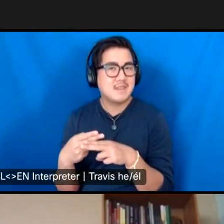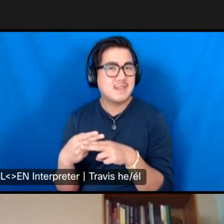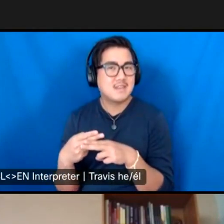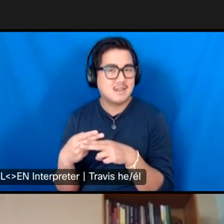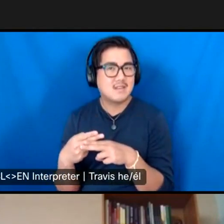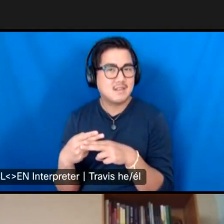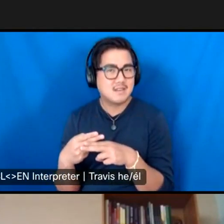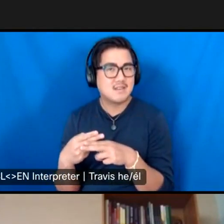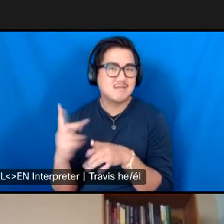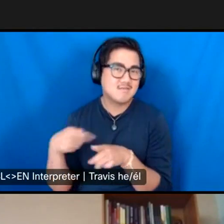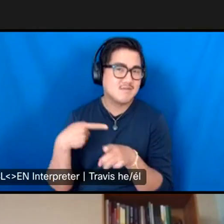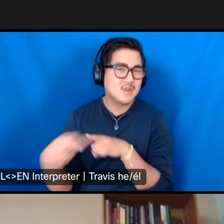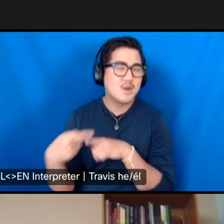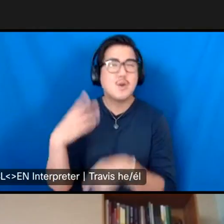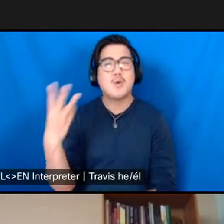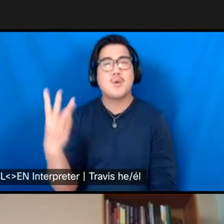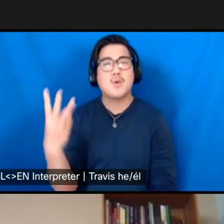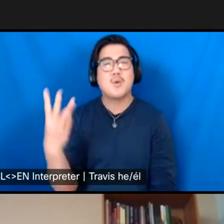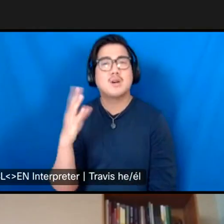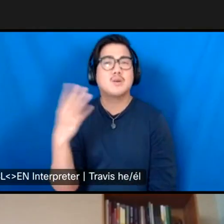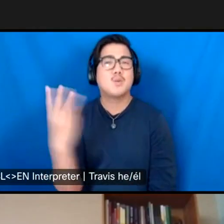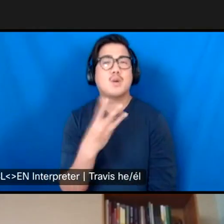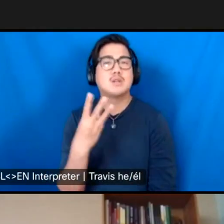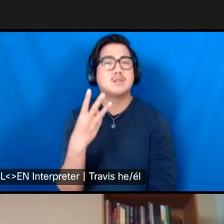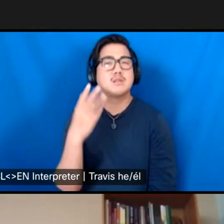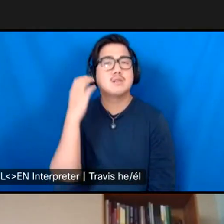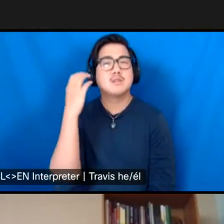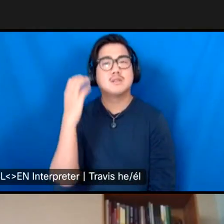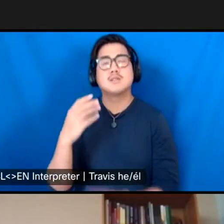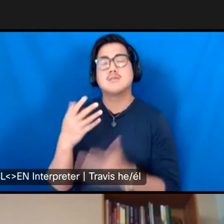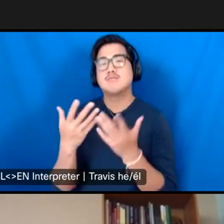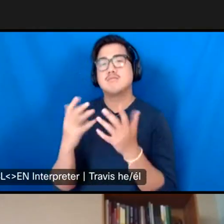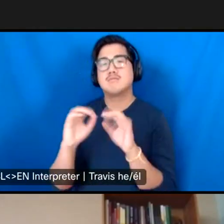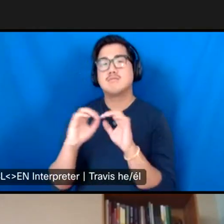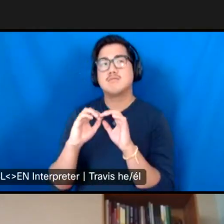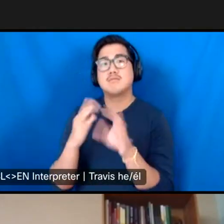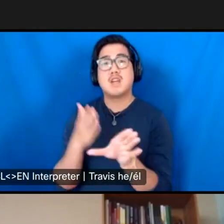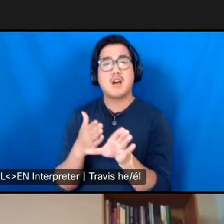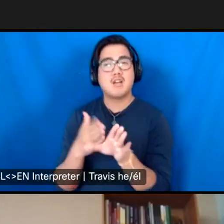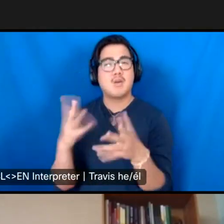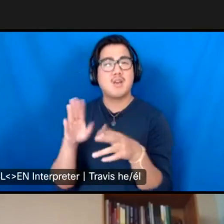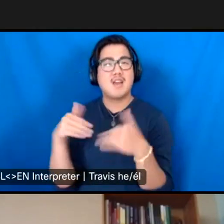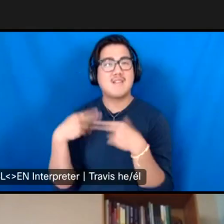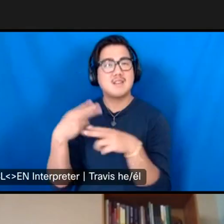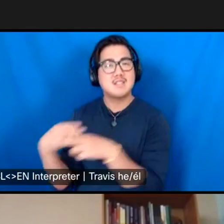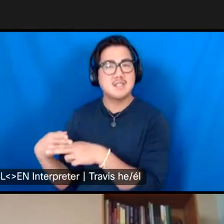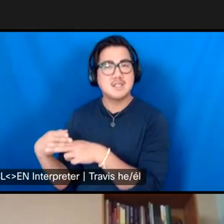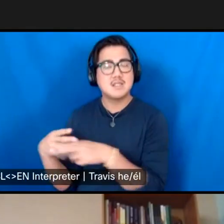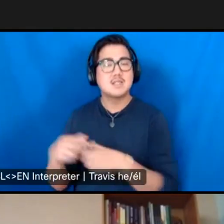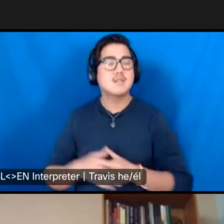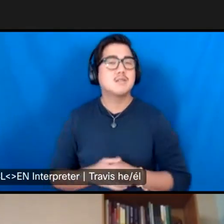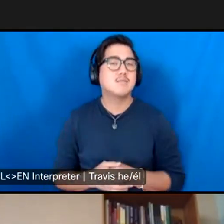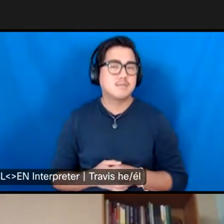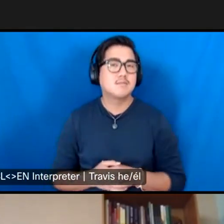psychology, social work, clinical practice will give them a name, but they're they're in line. So I challenge myself with